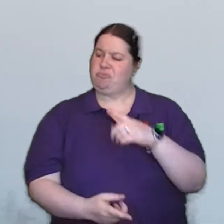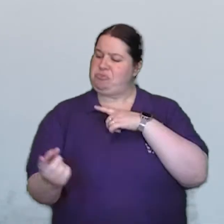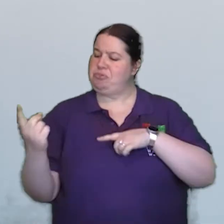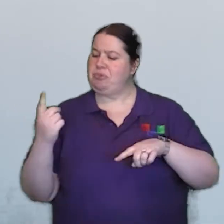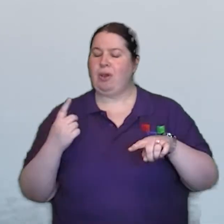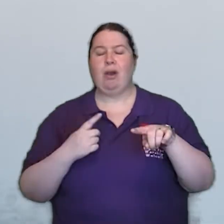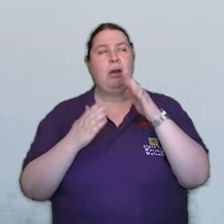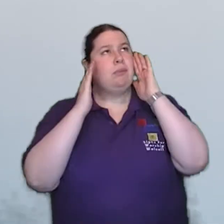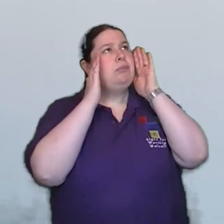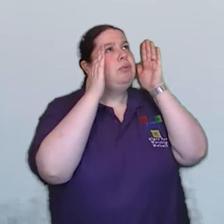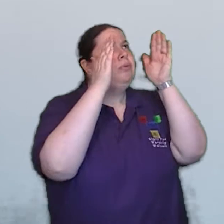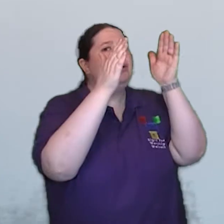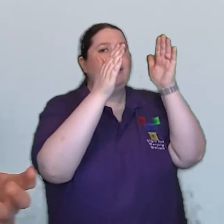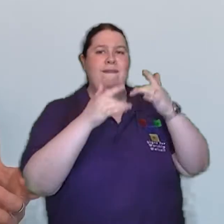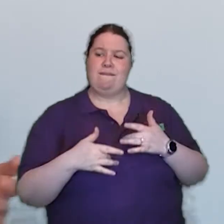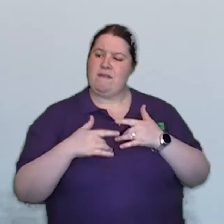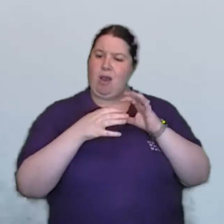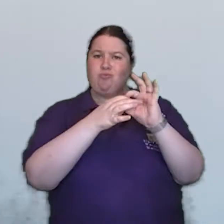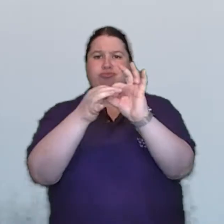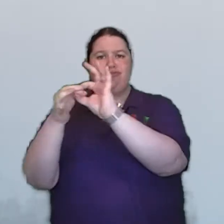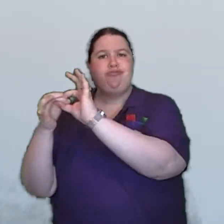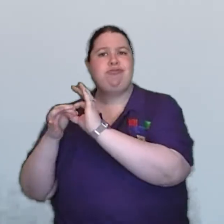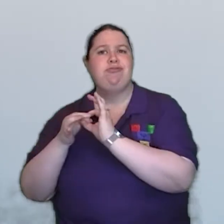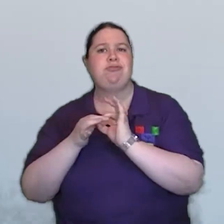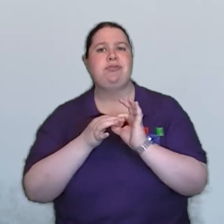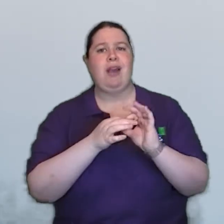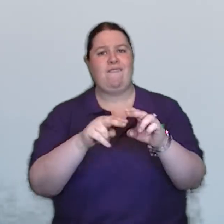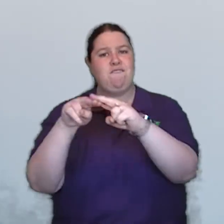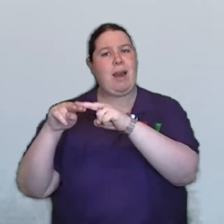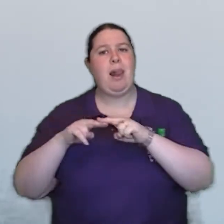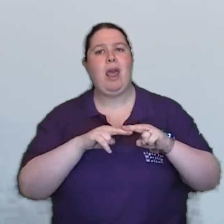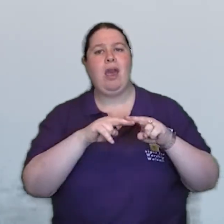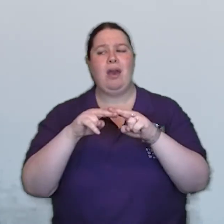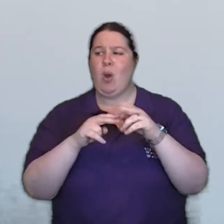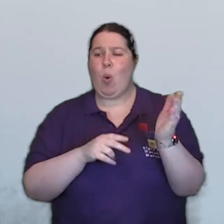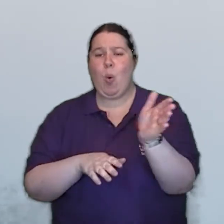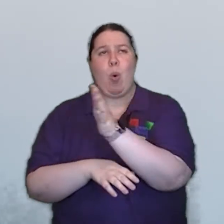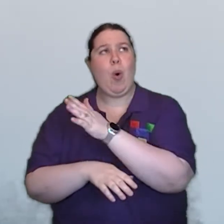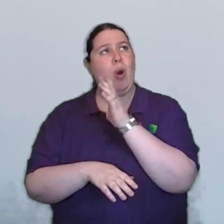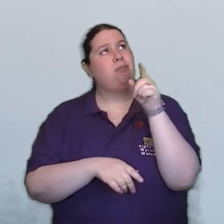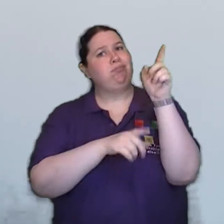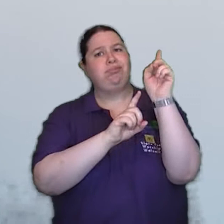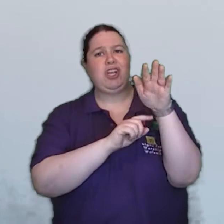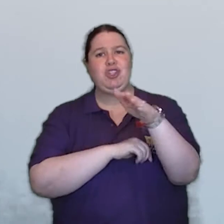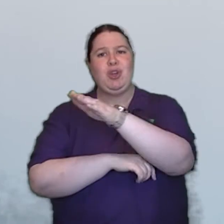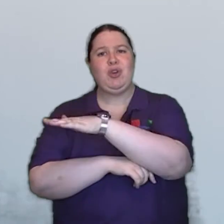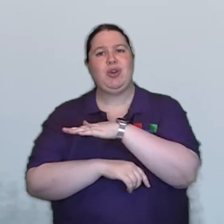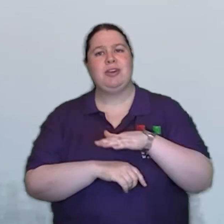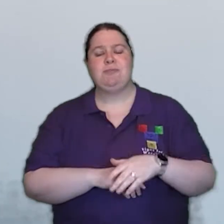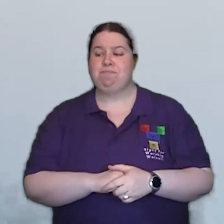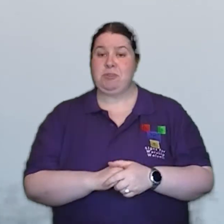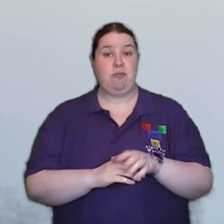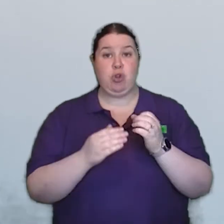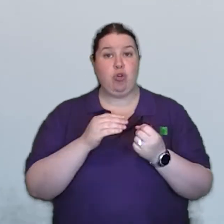As we do that, we find that we are united as family with all of God's children.